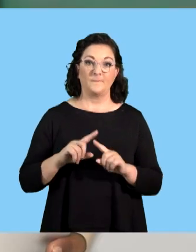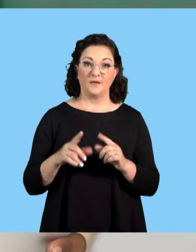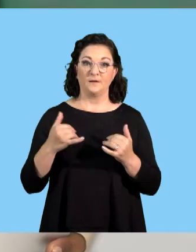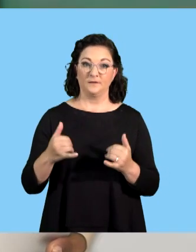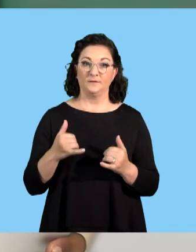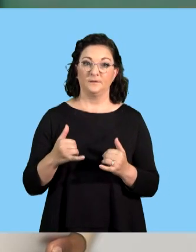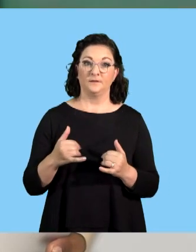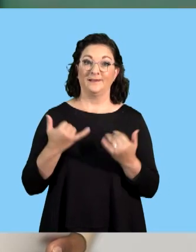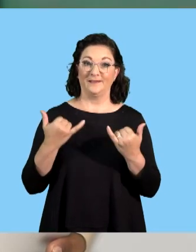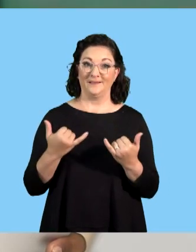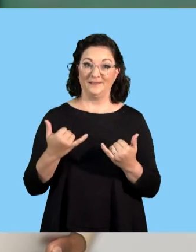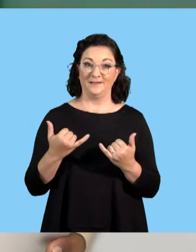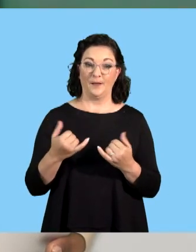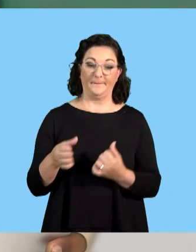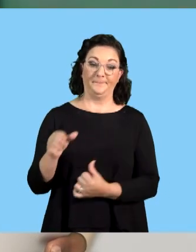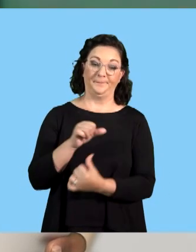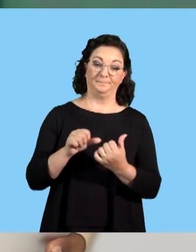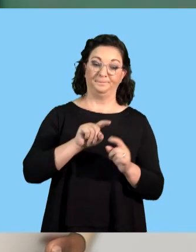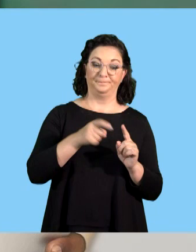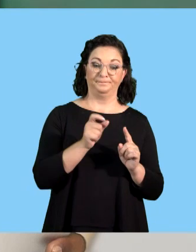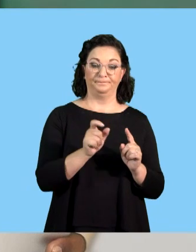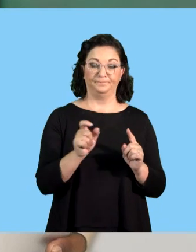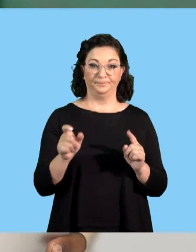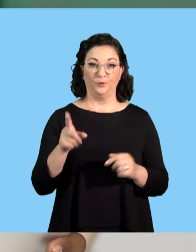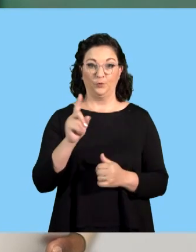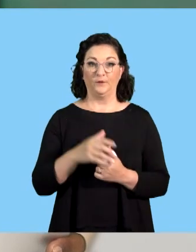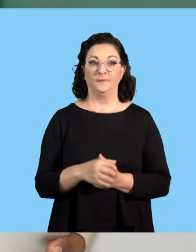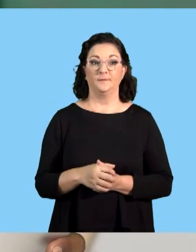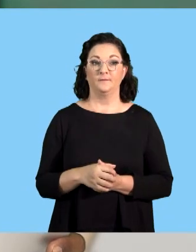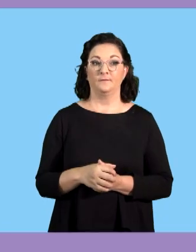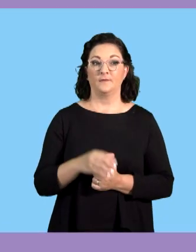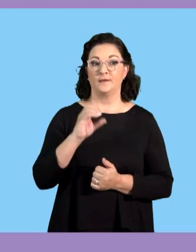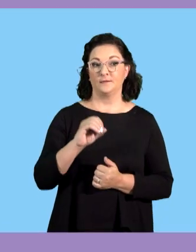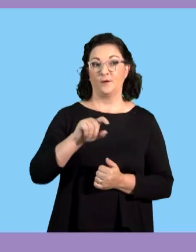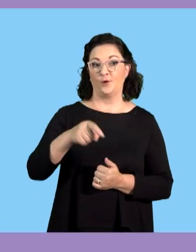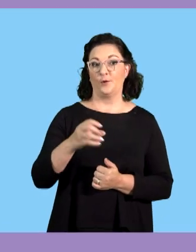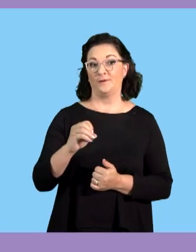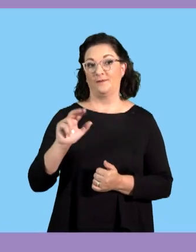we must definitely convert back to decimals. And your answer would be